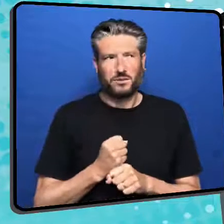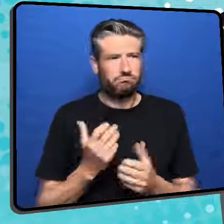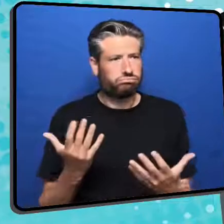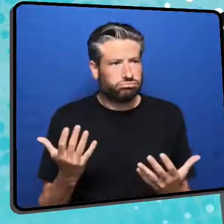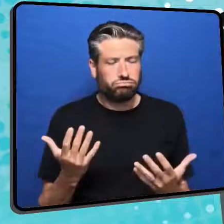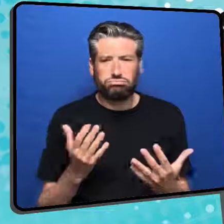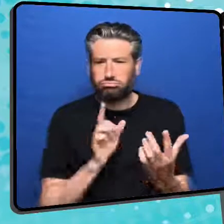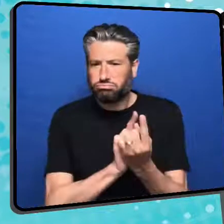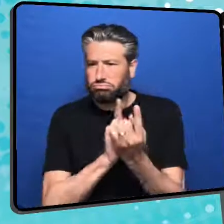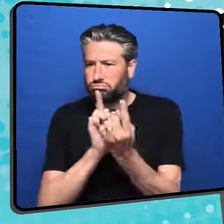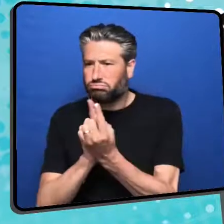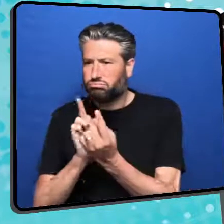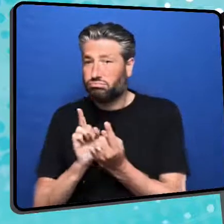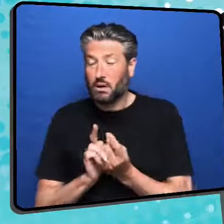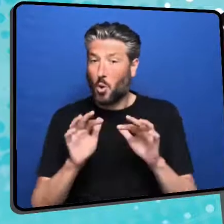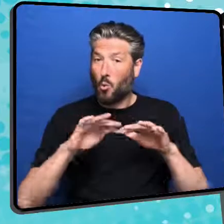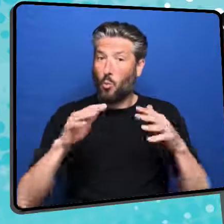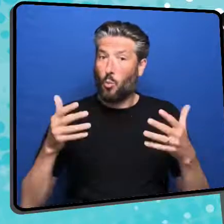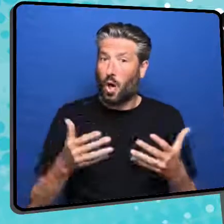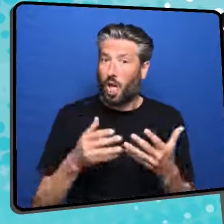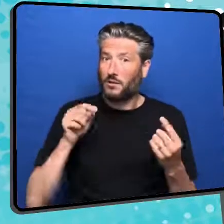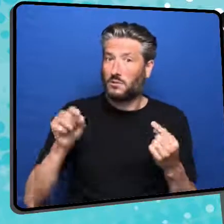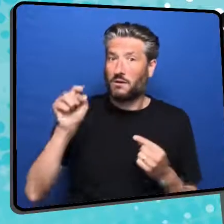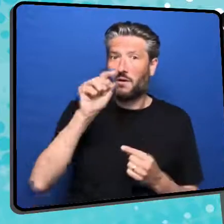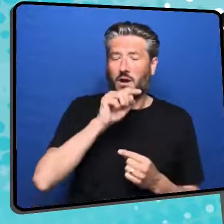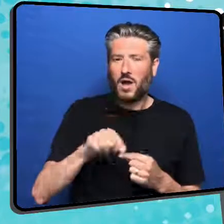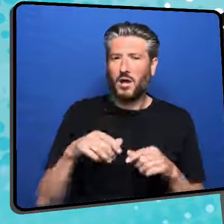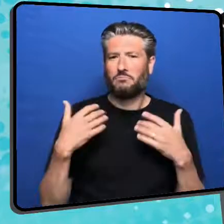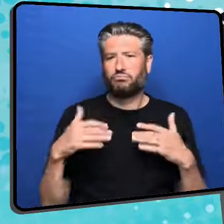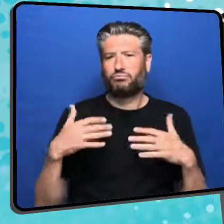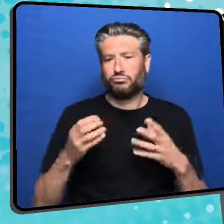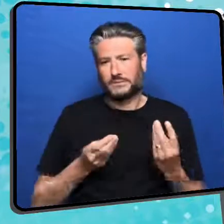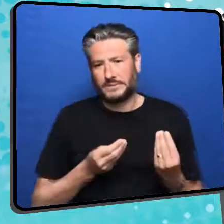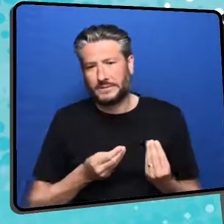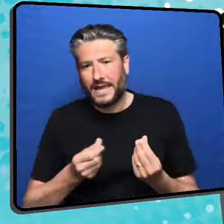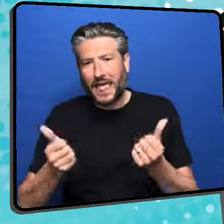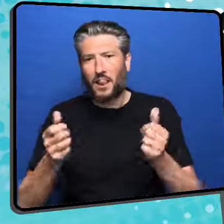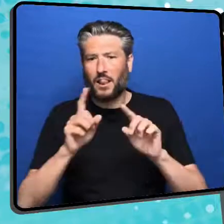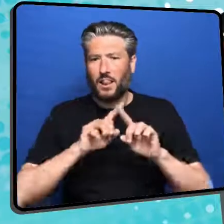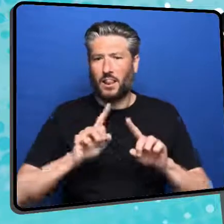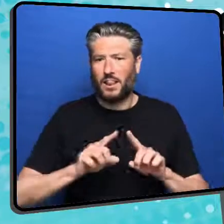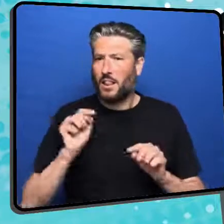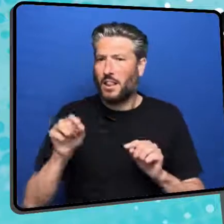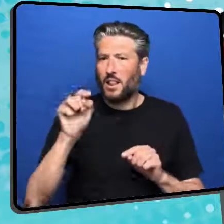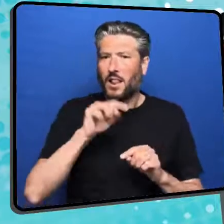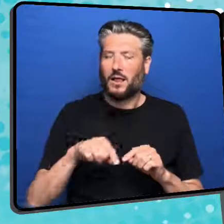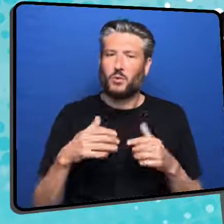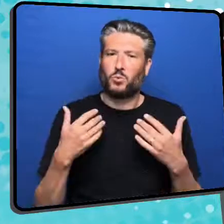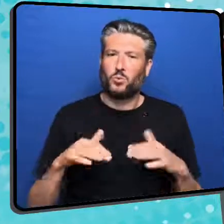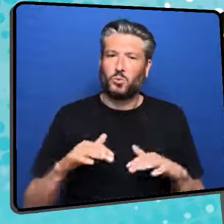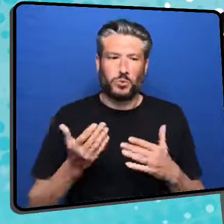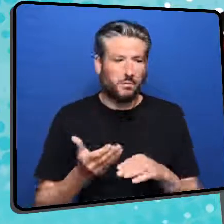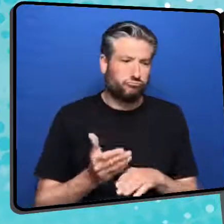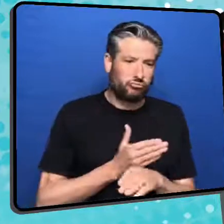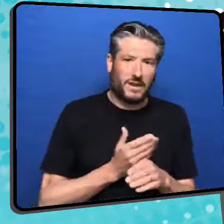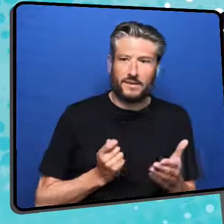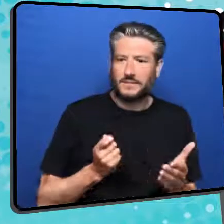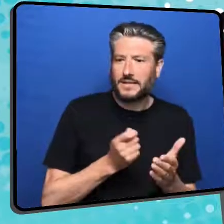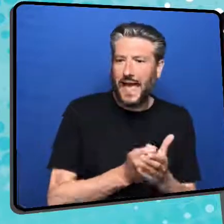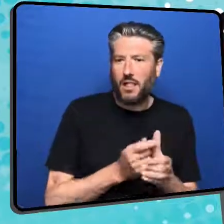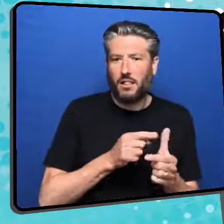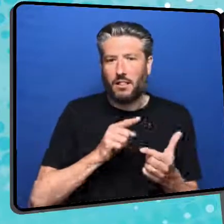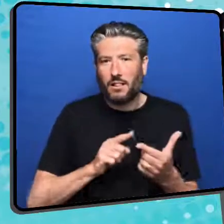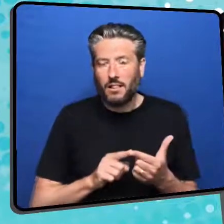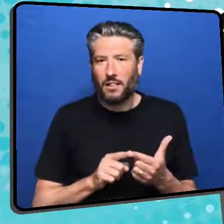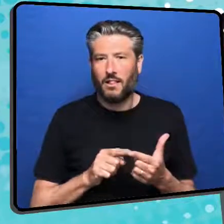skill sets involved in creating an end-to-end AI solution. From pre-sales, consultancy to actually creating the deep neural